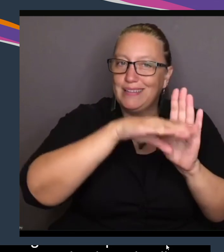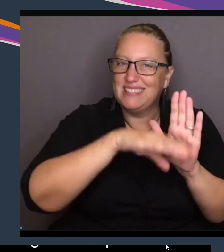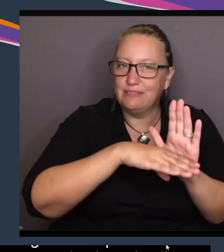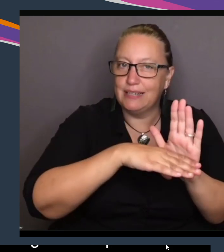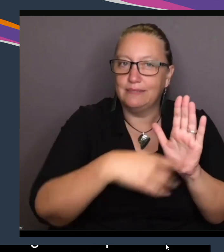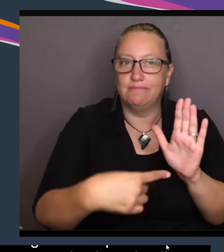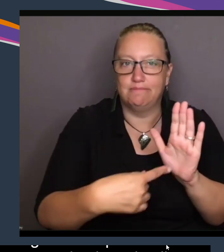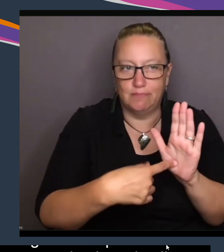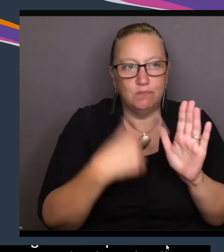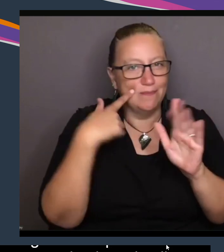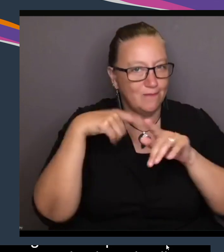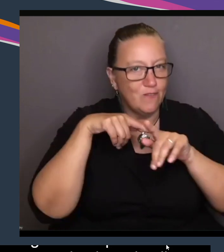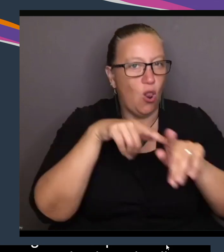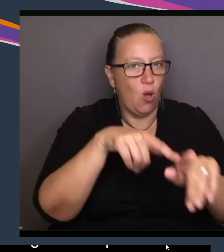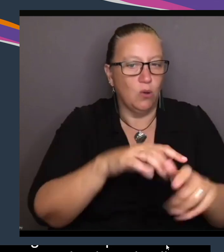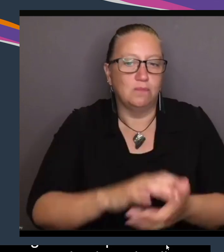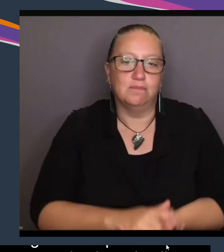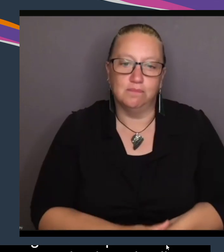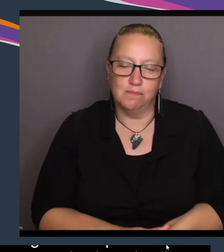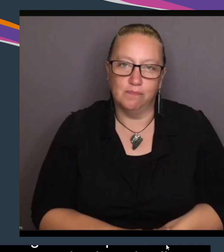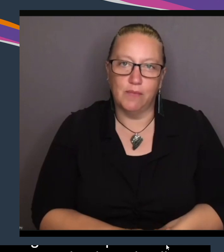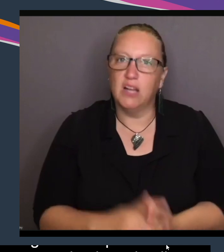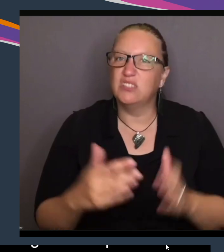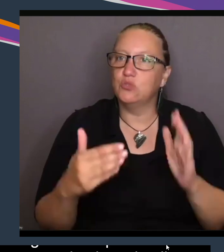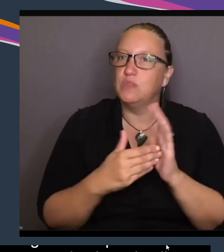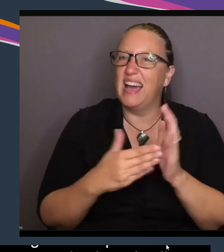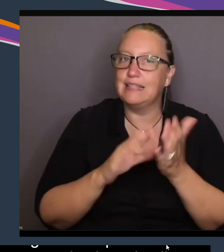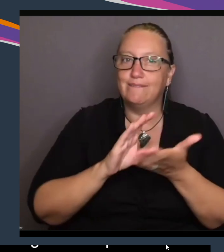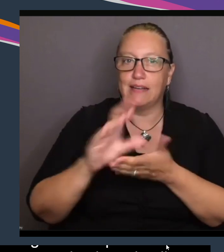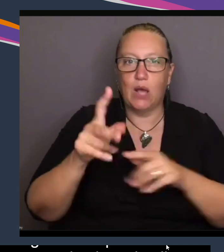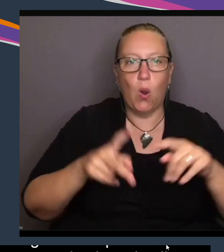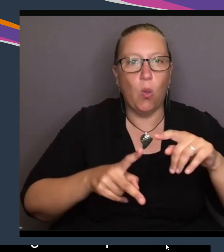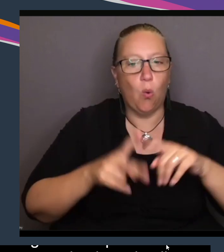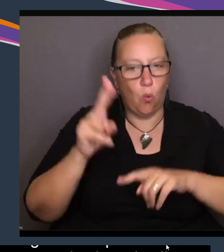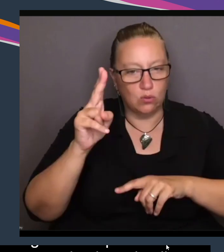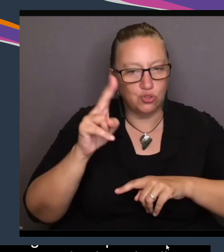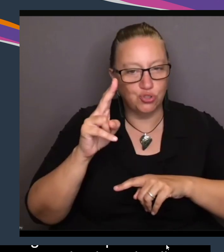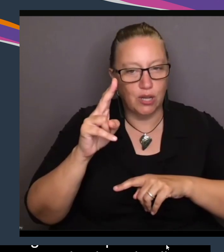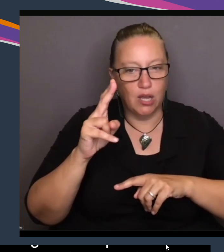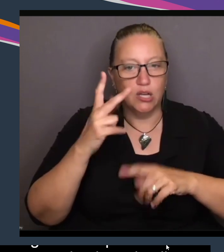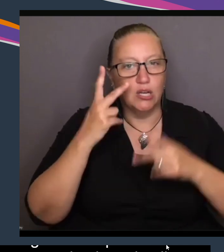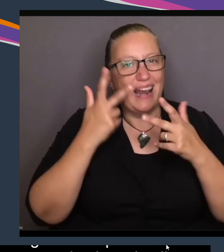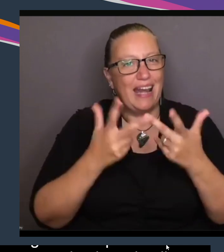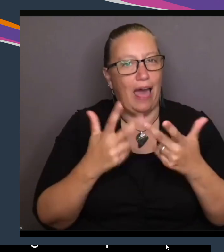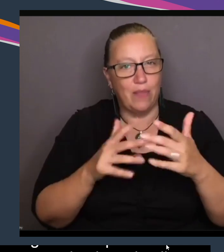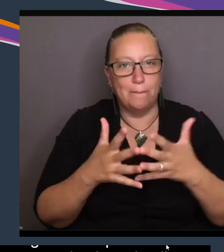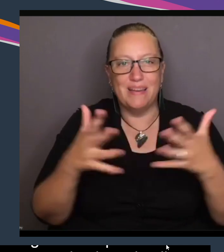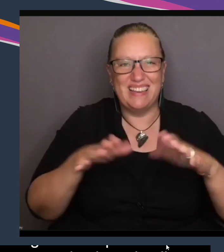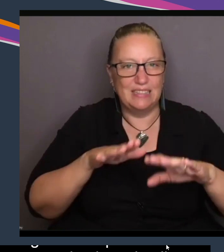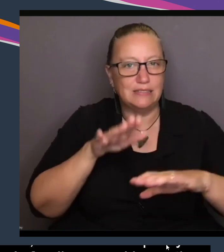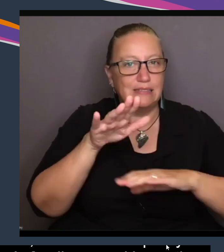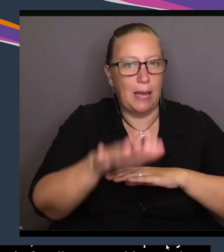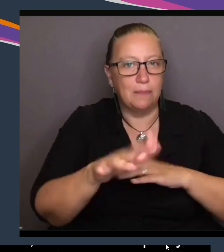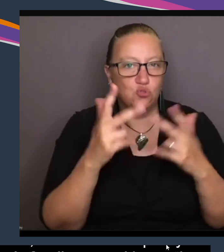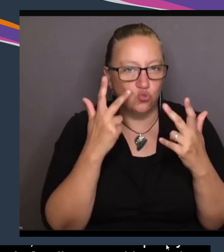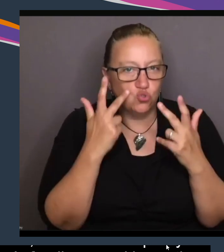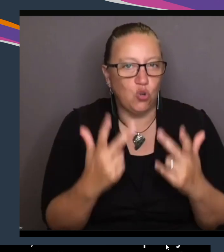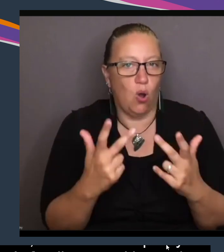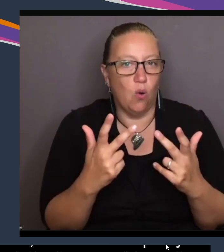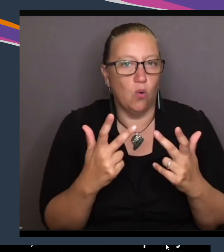shift nationally, and I, Anne, am proud to have been part of the establishment of the